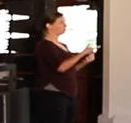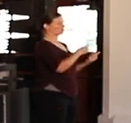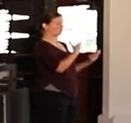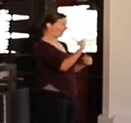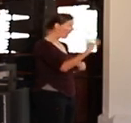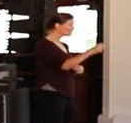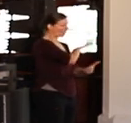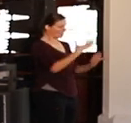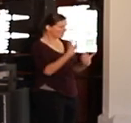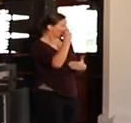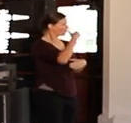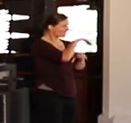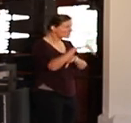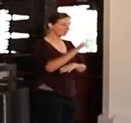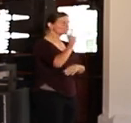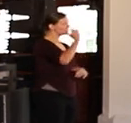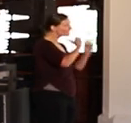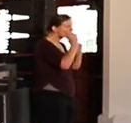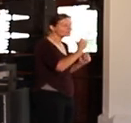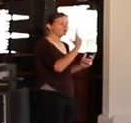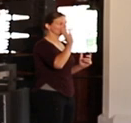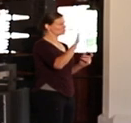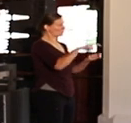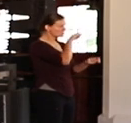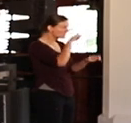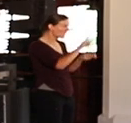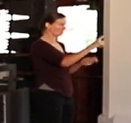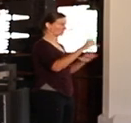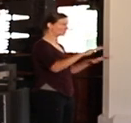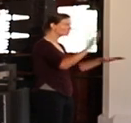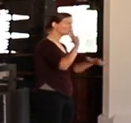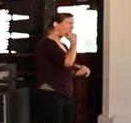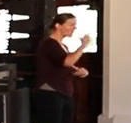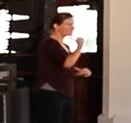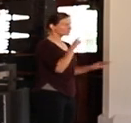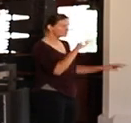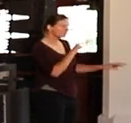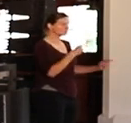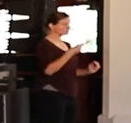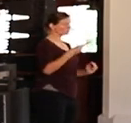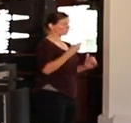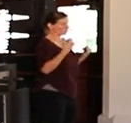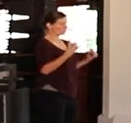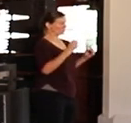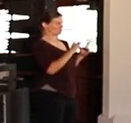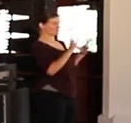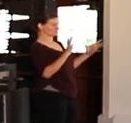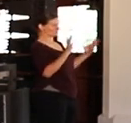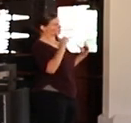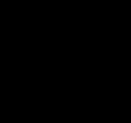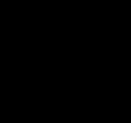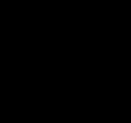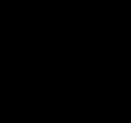home every evening and you get to see them and you know exactly what they're doing. And so you are rightfully so anxious about the